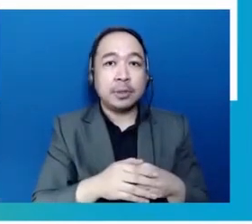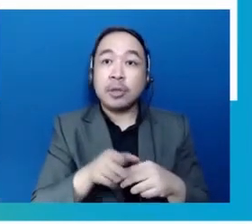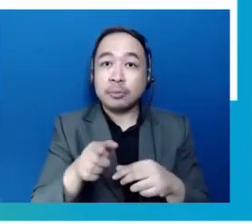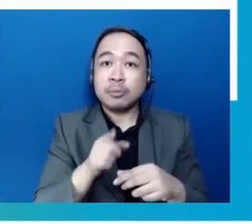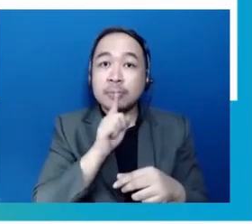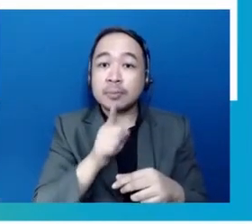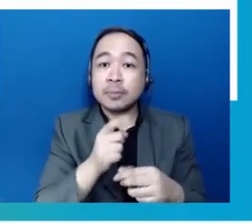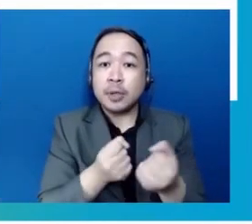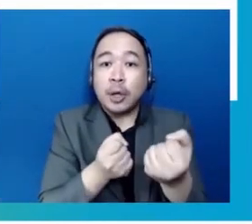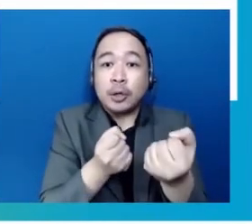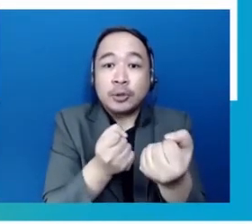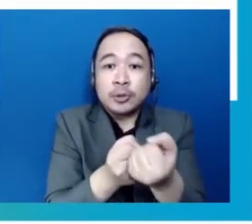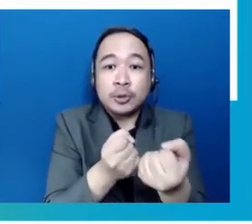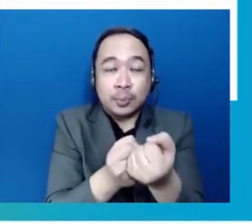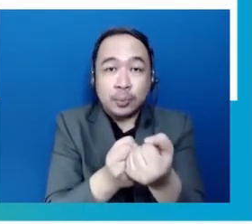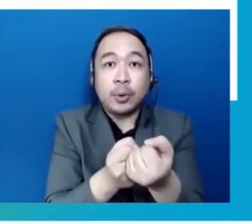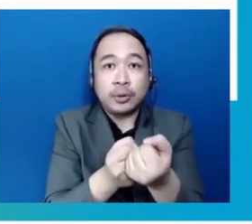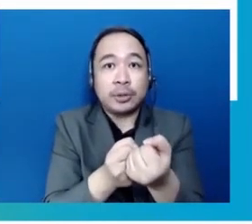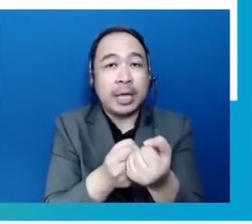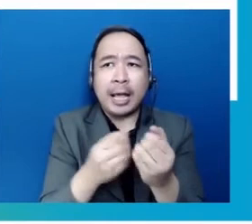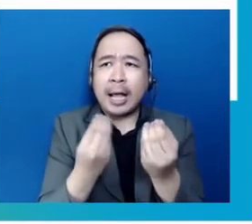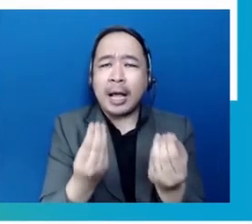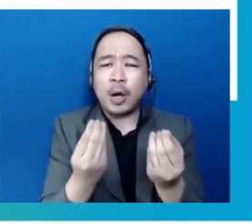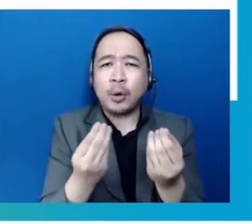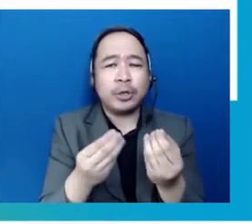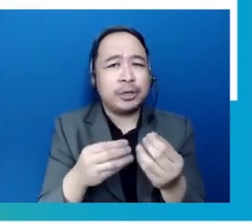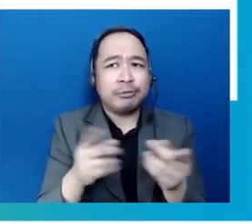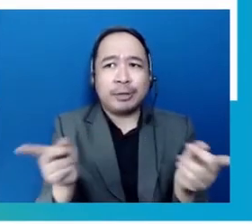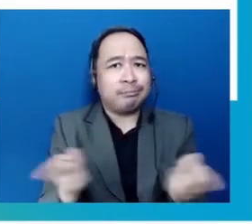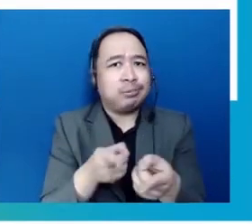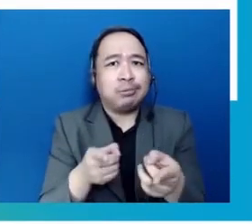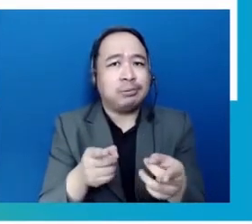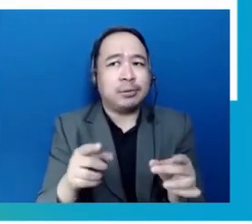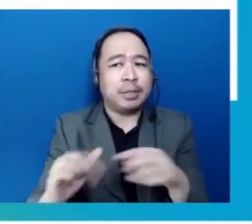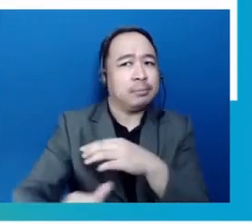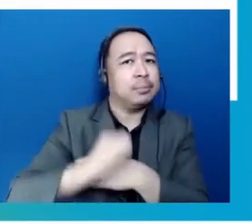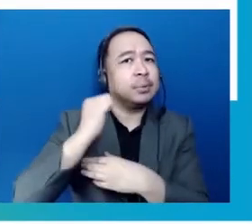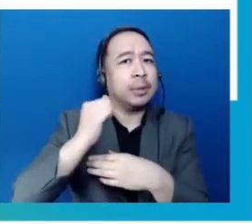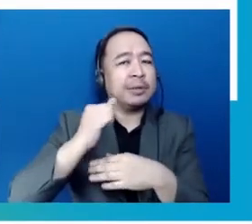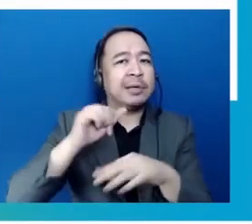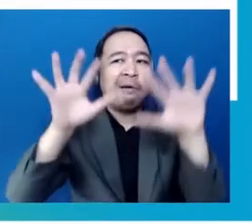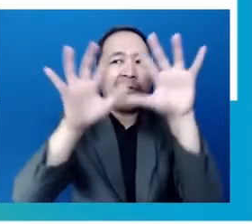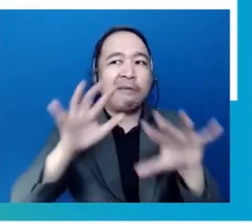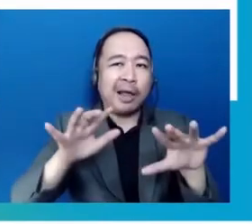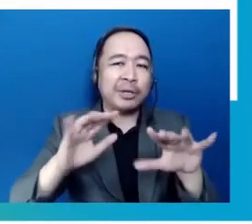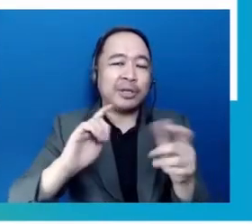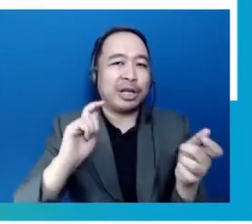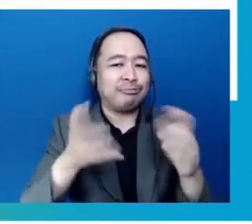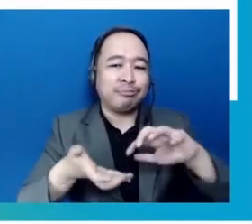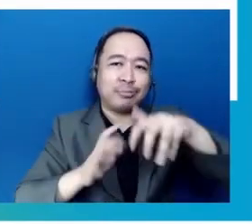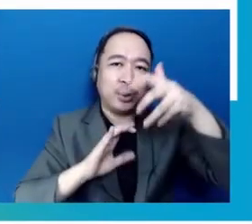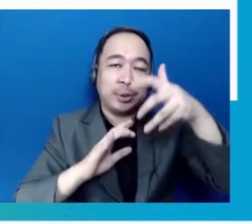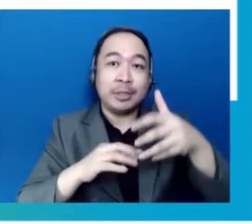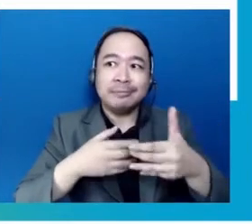in tackling the critical and immediate threats of climate change. So we have been working